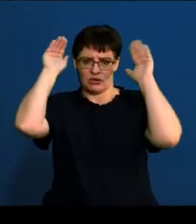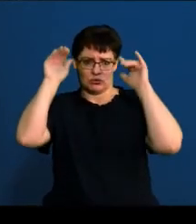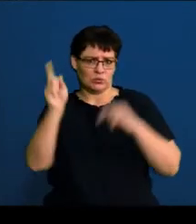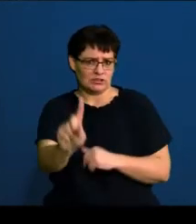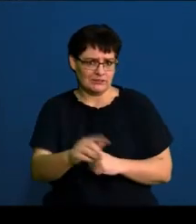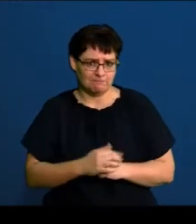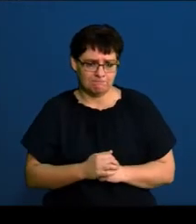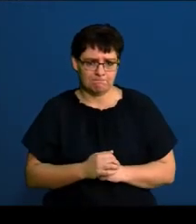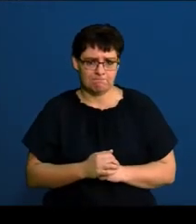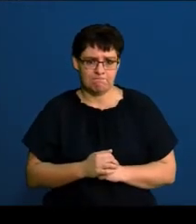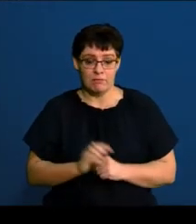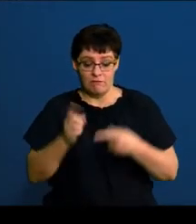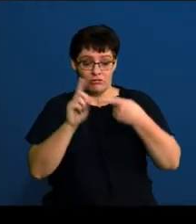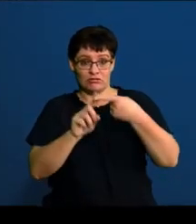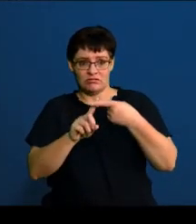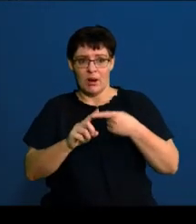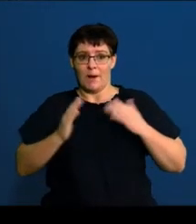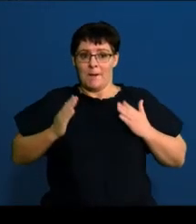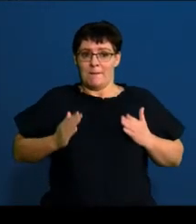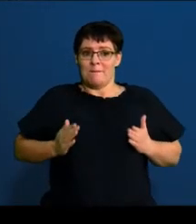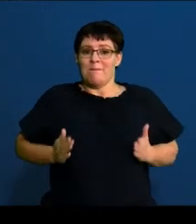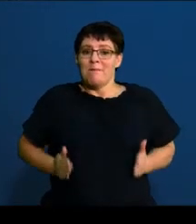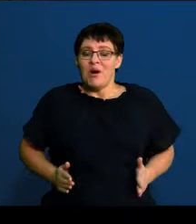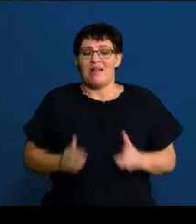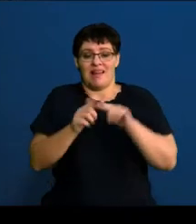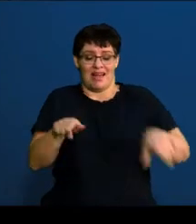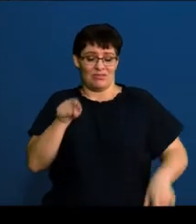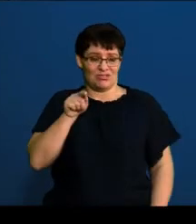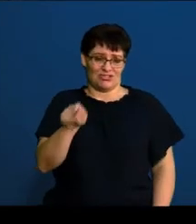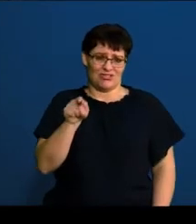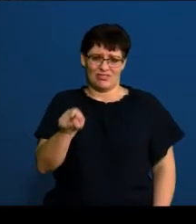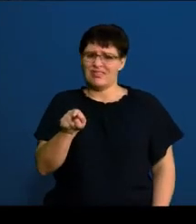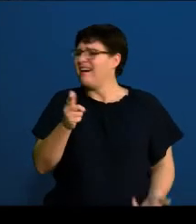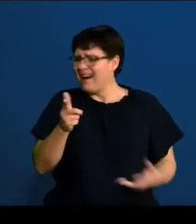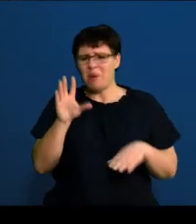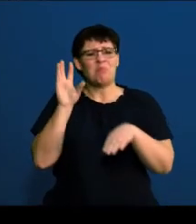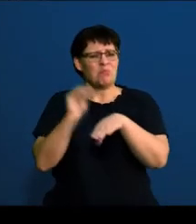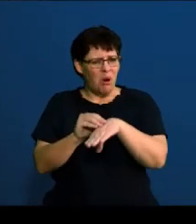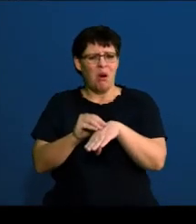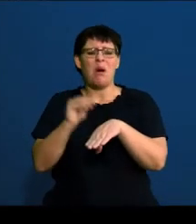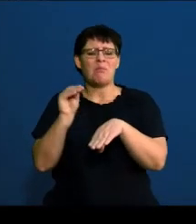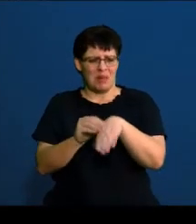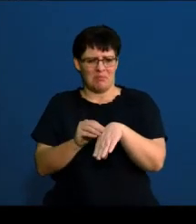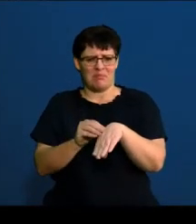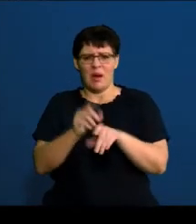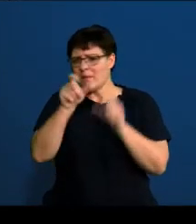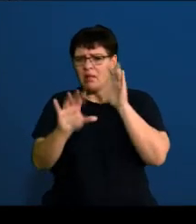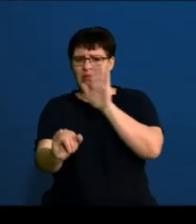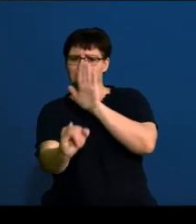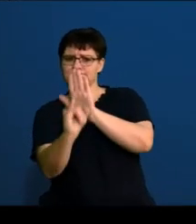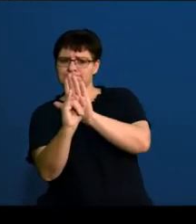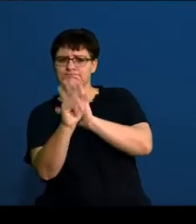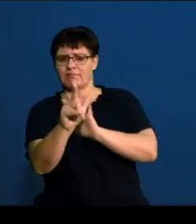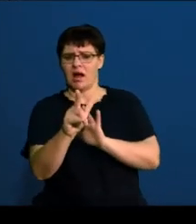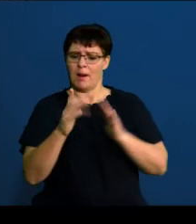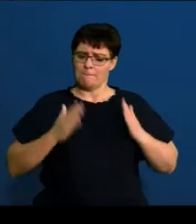the body language, okay? This seems to be a problem area where we're unable to identify body